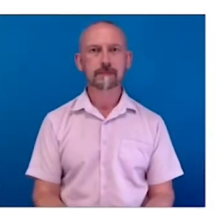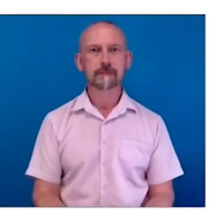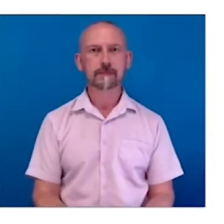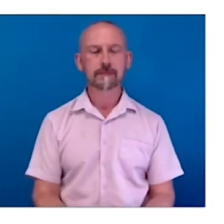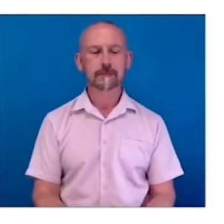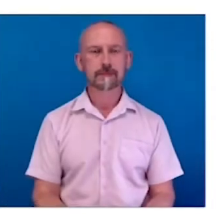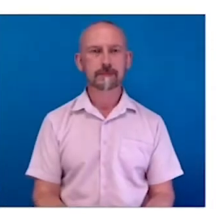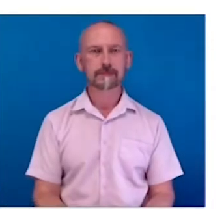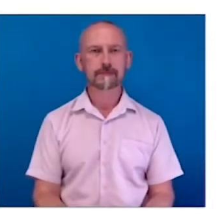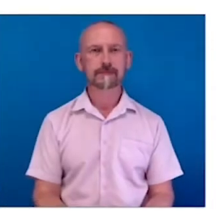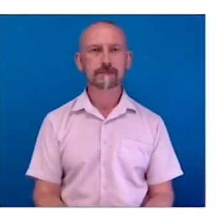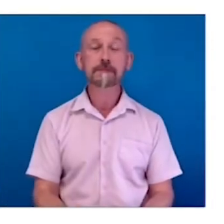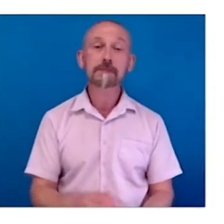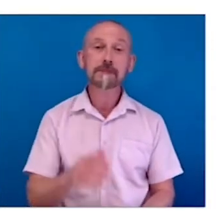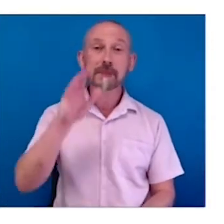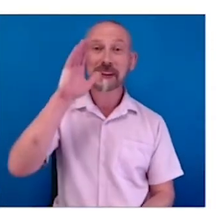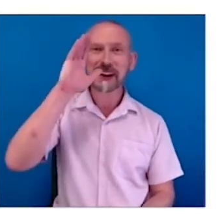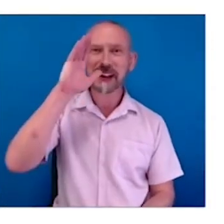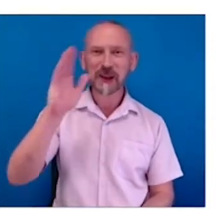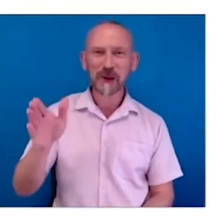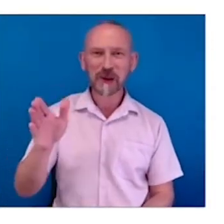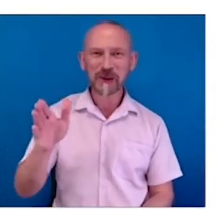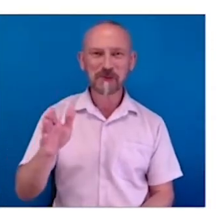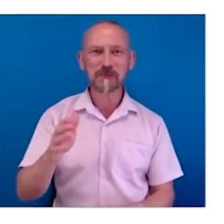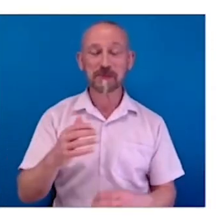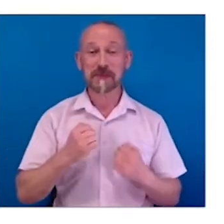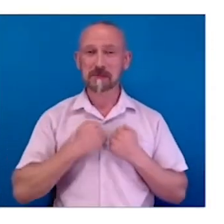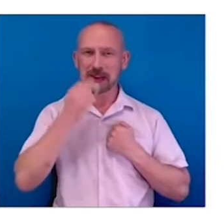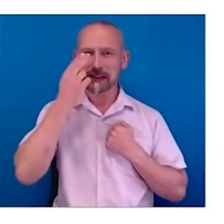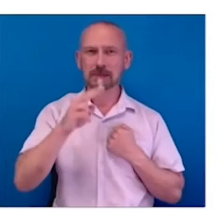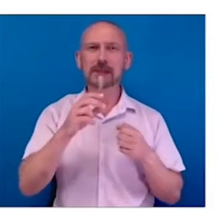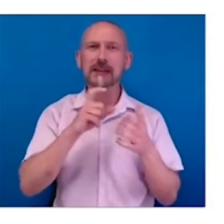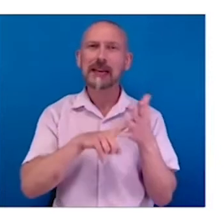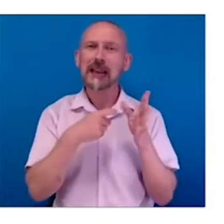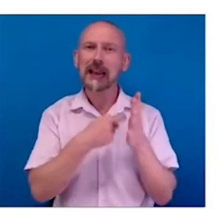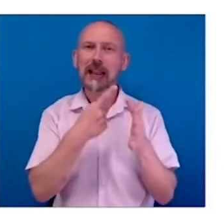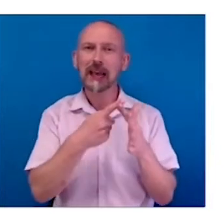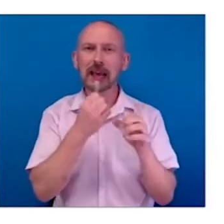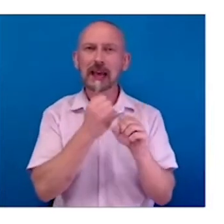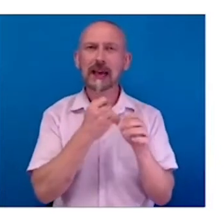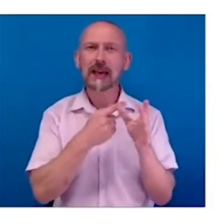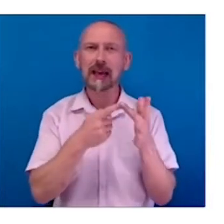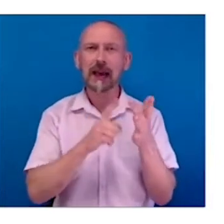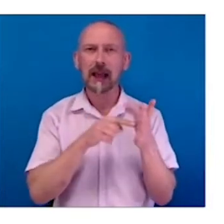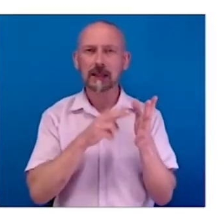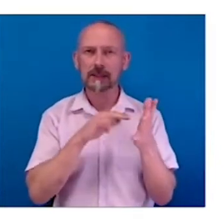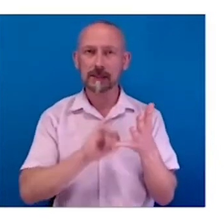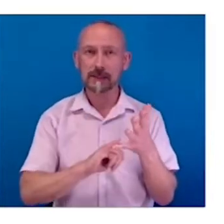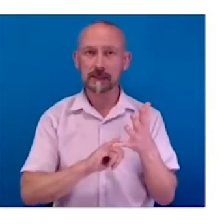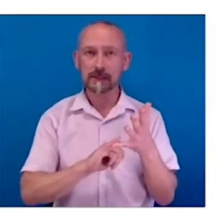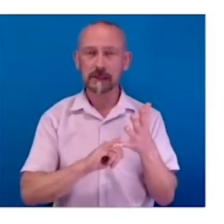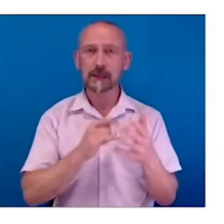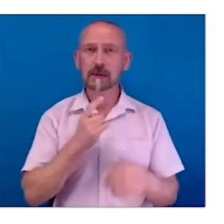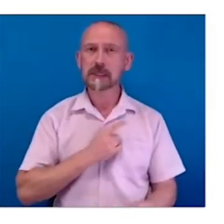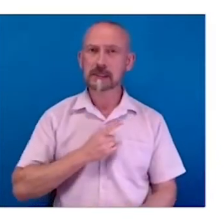Hello, everyone. My name is Claire Guylands. I have been blind since birth, so all my school